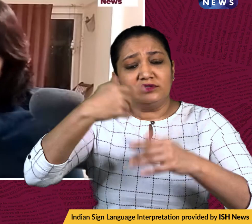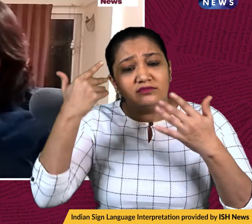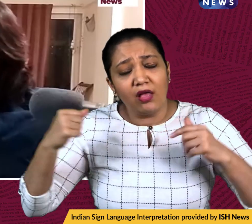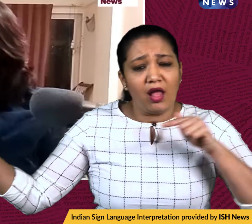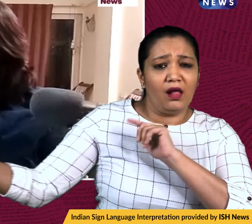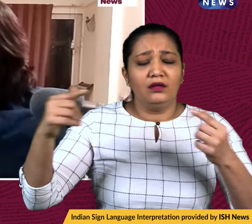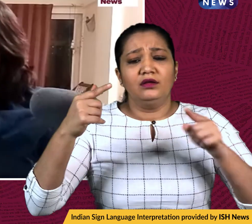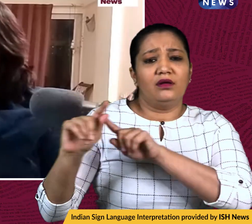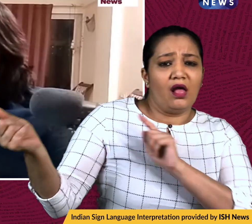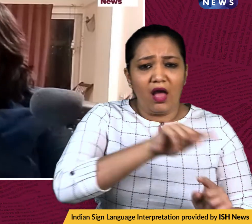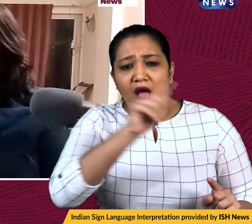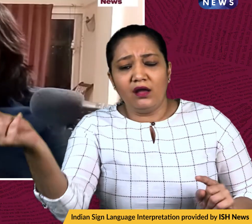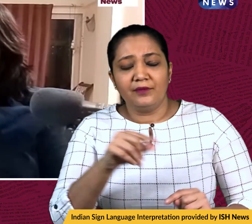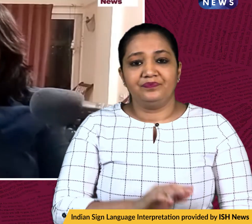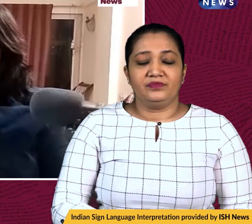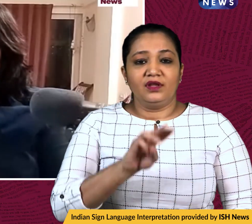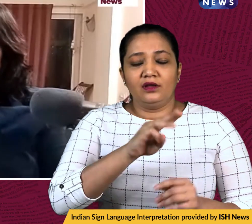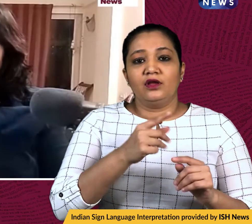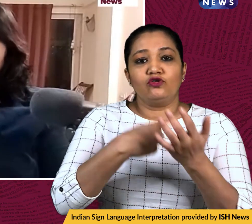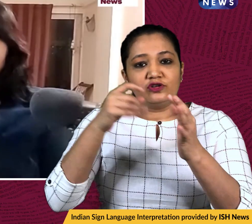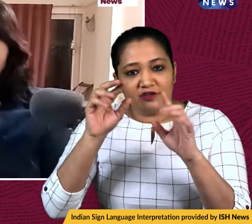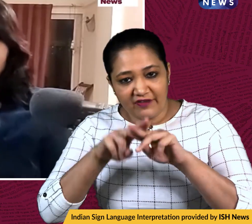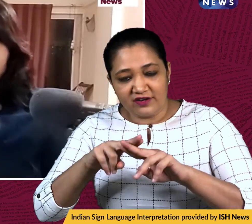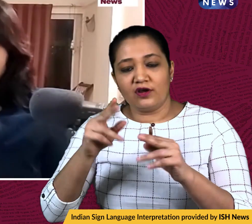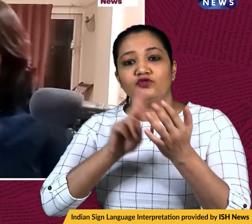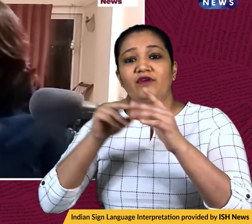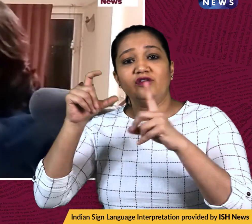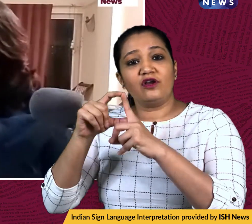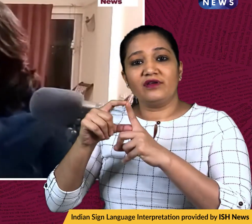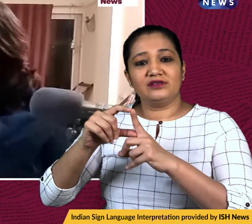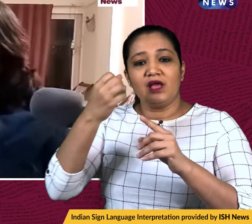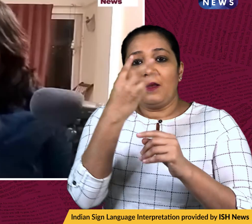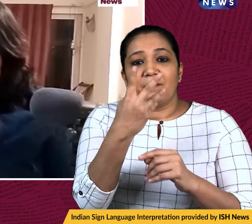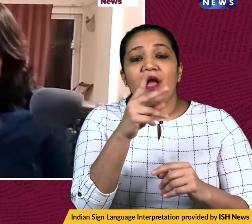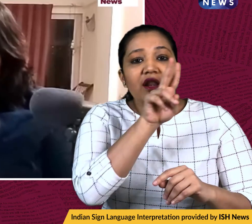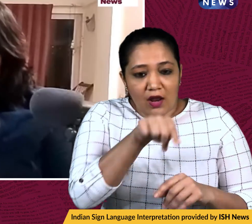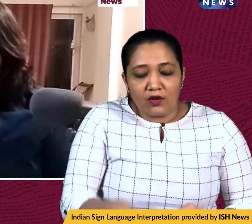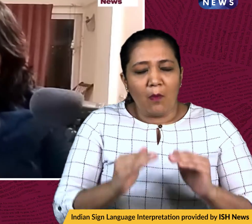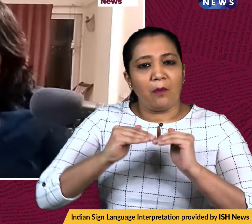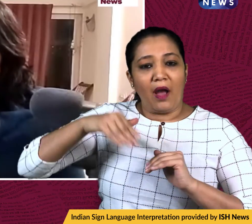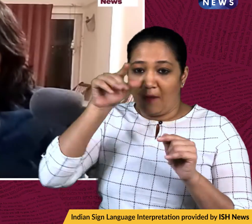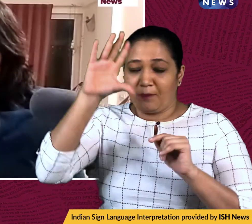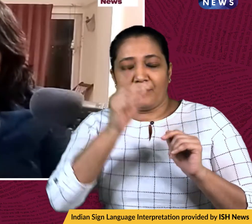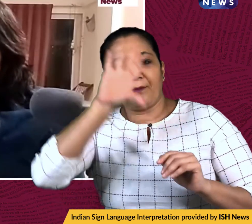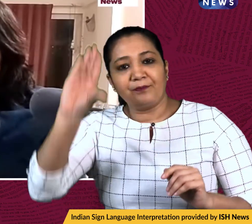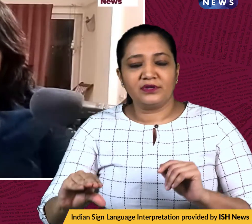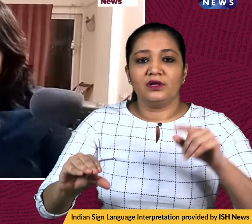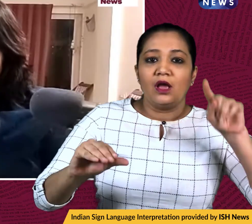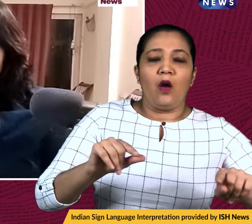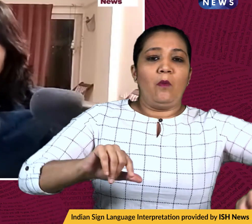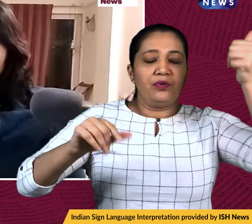5.5 hours. The 35-year-old overtook Roger Federer and Novak Djokovic to clinch the most number of